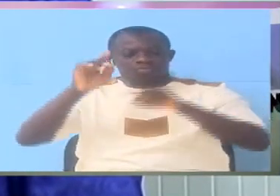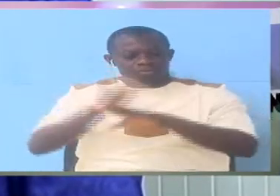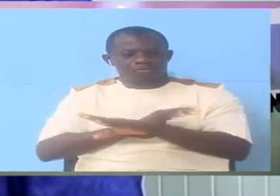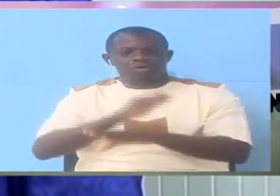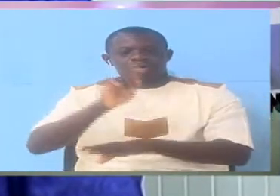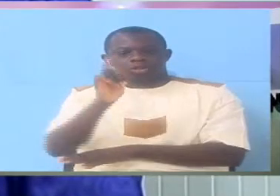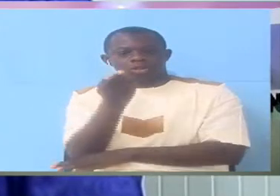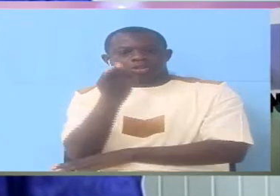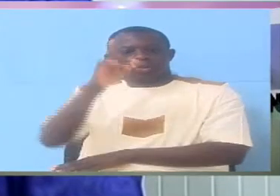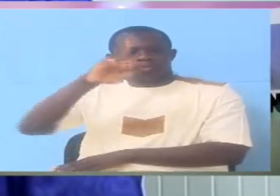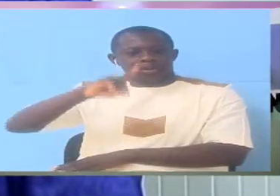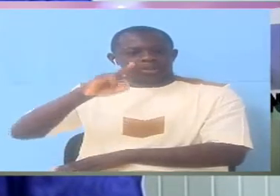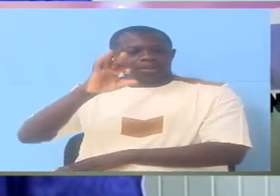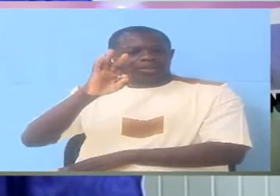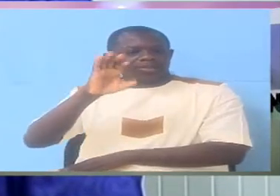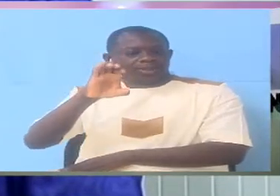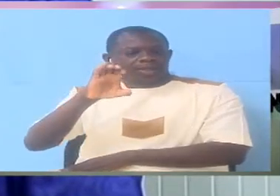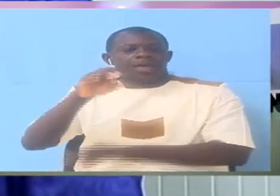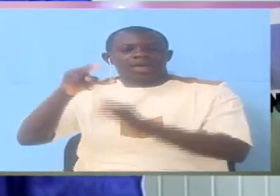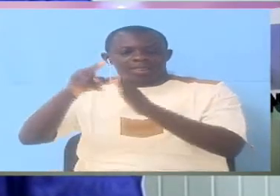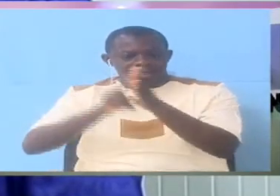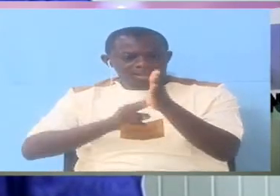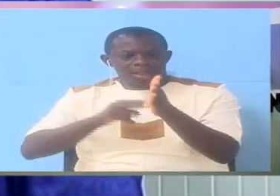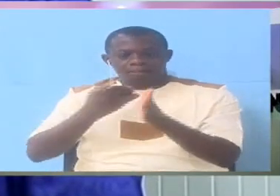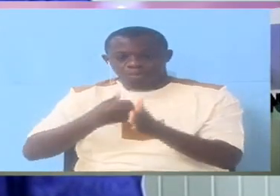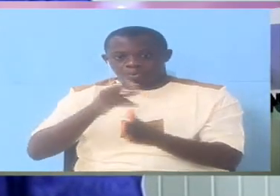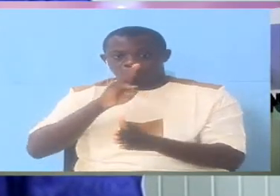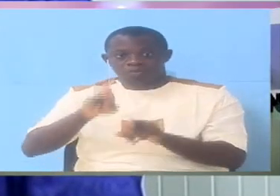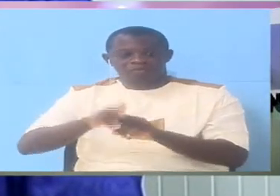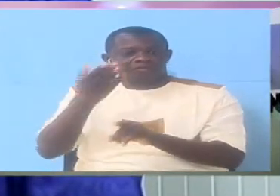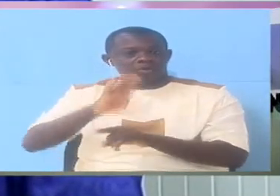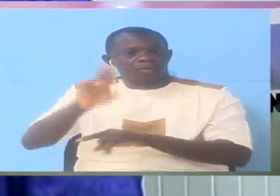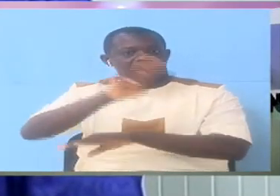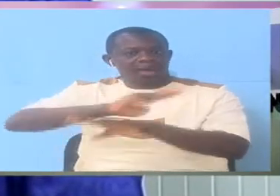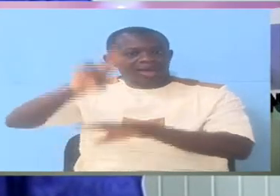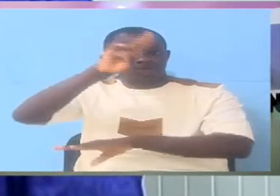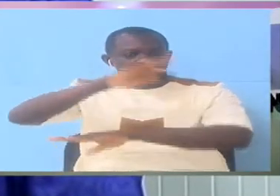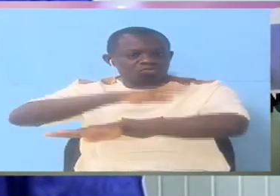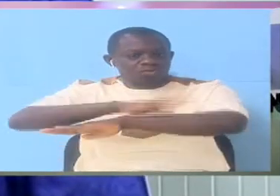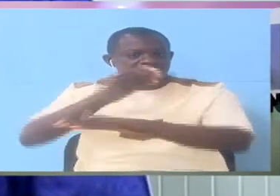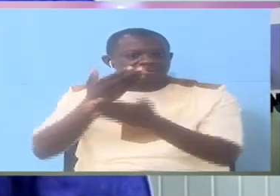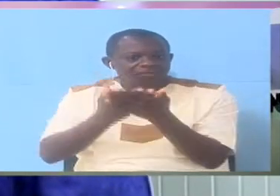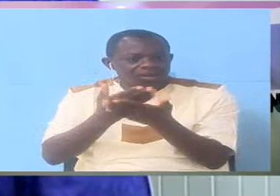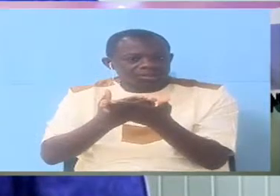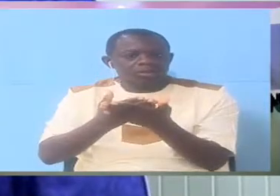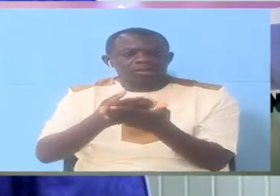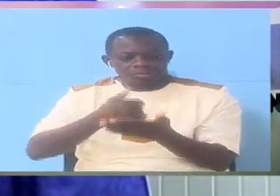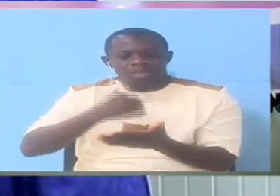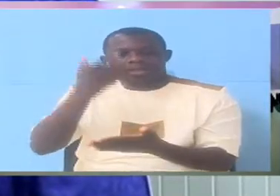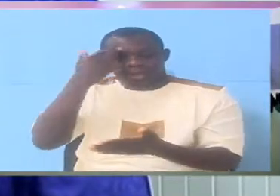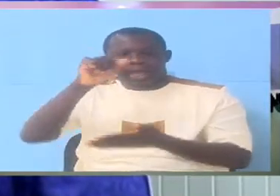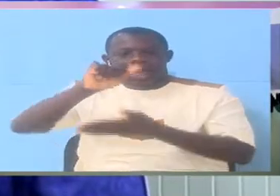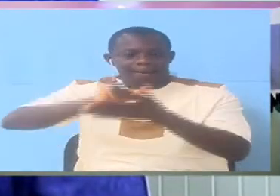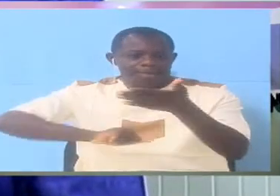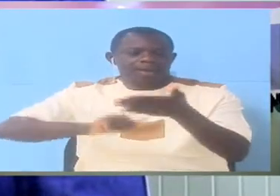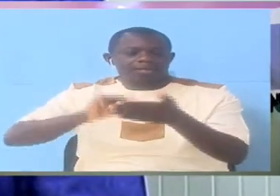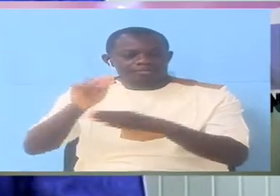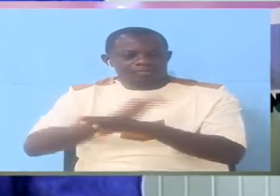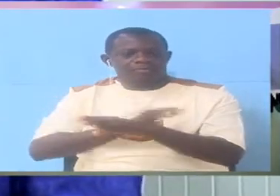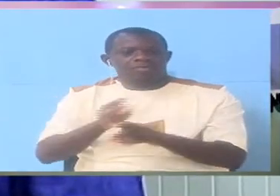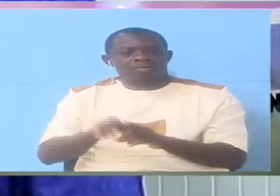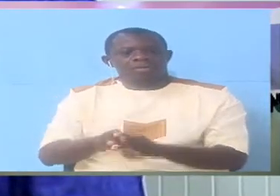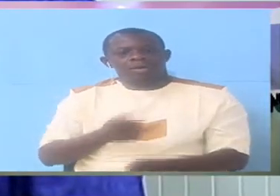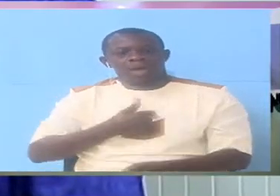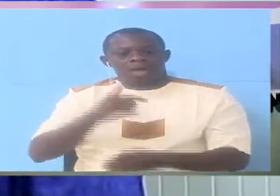the GPTC needed people who were high school products, and I applied. I applied then in